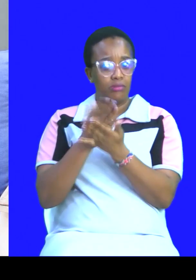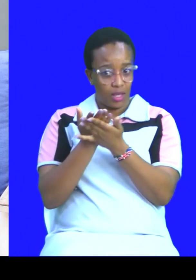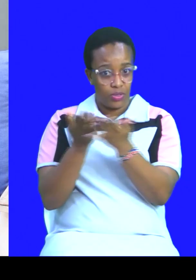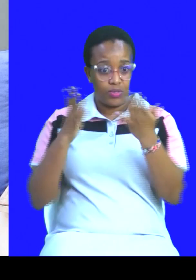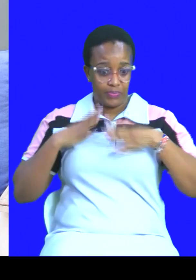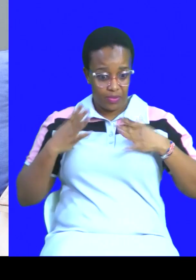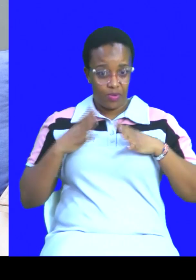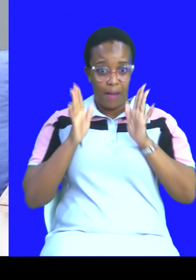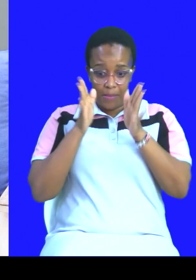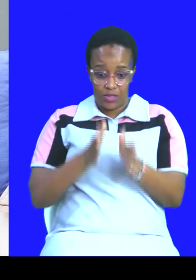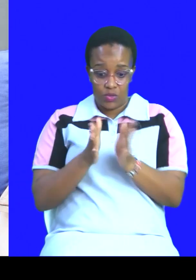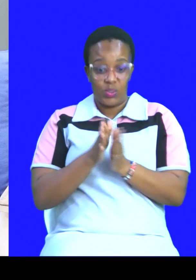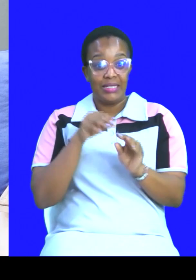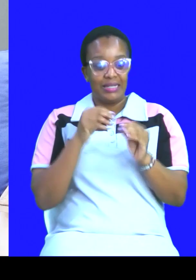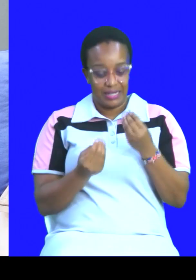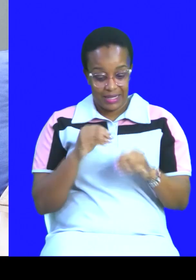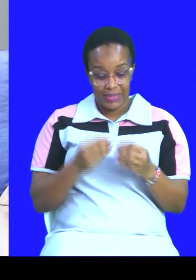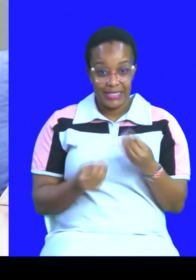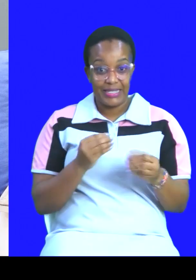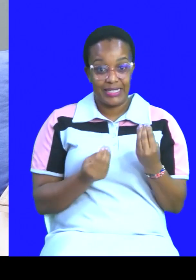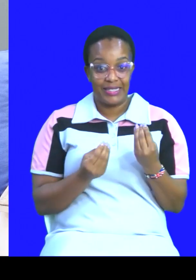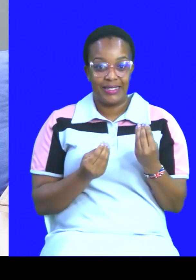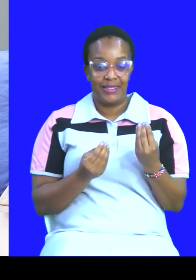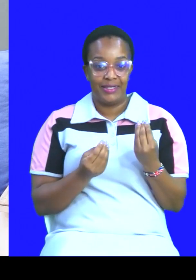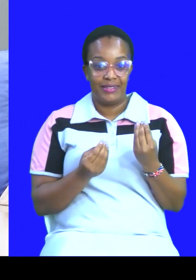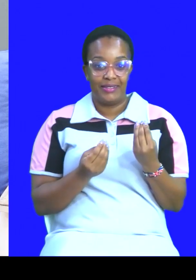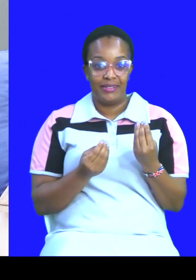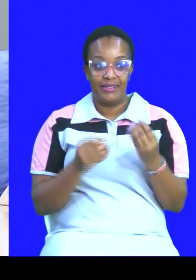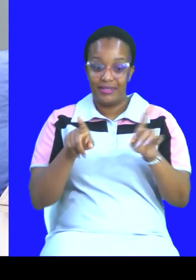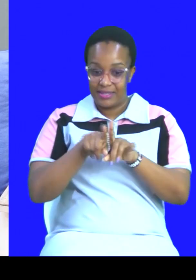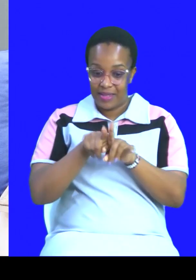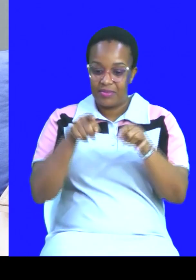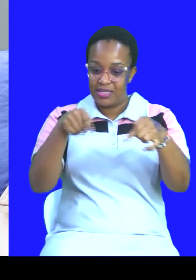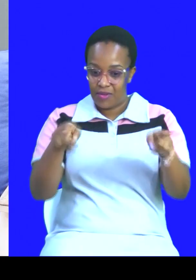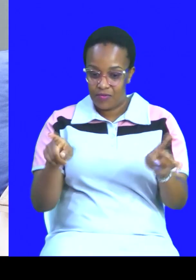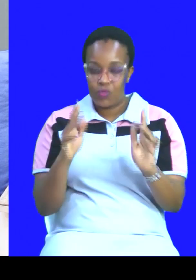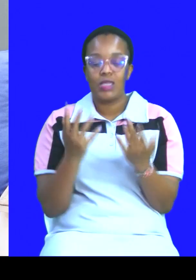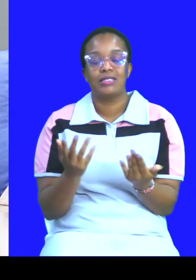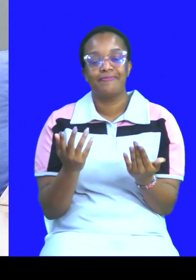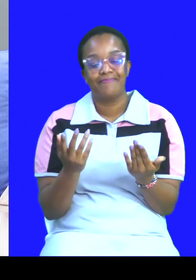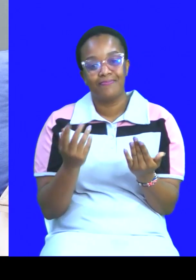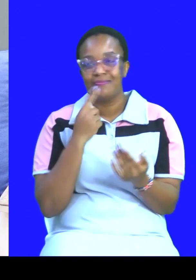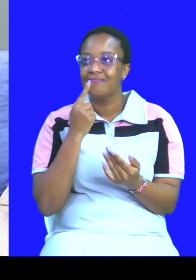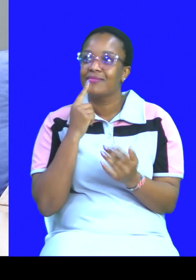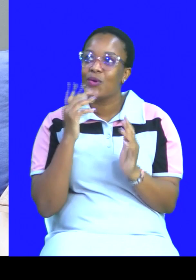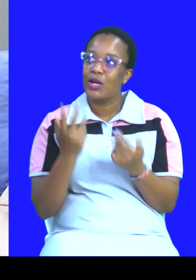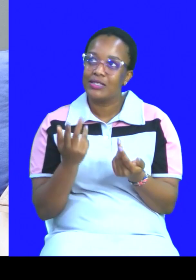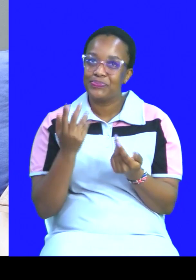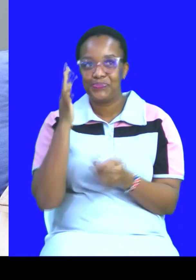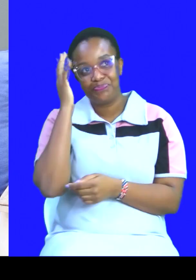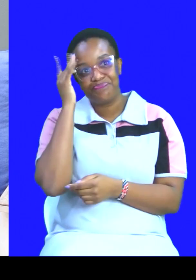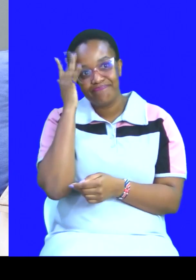persons with disabilities. They are like they are, what can I say, like